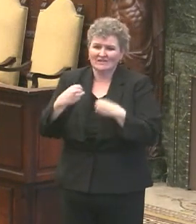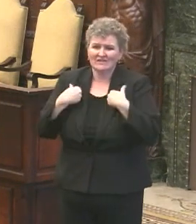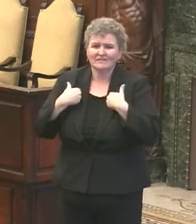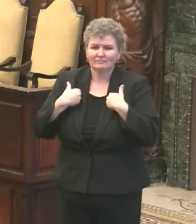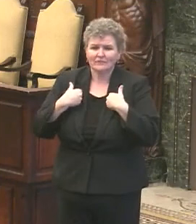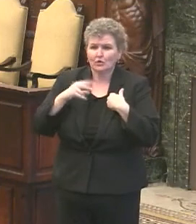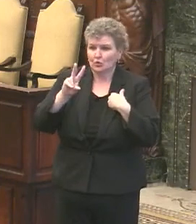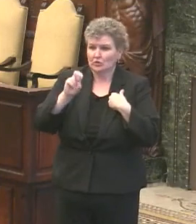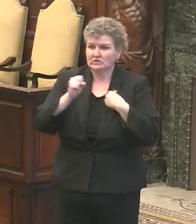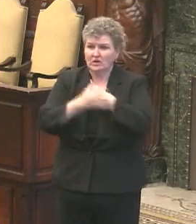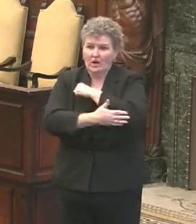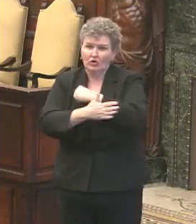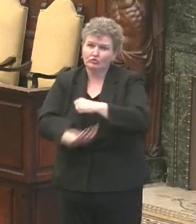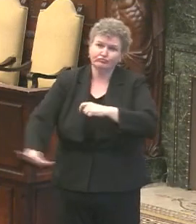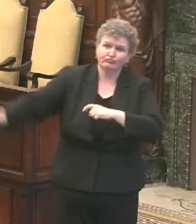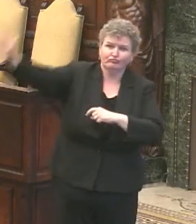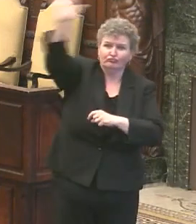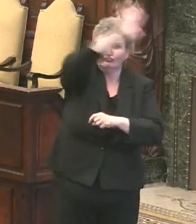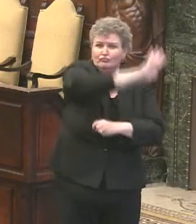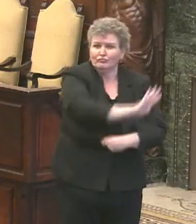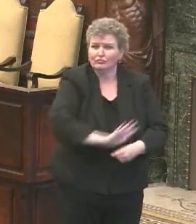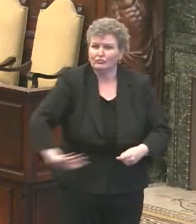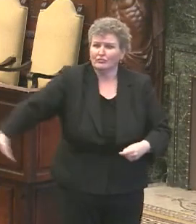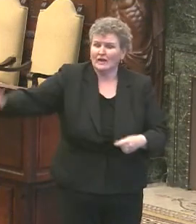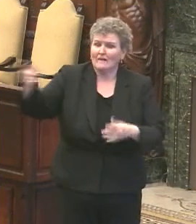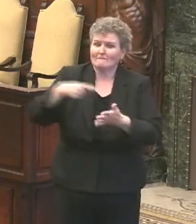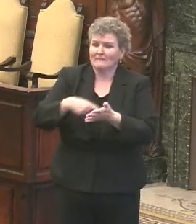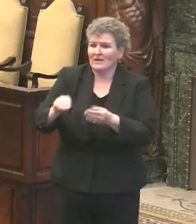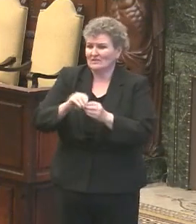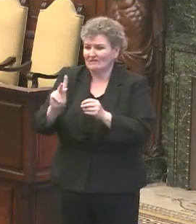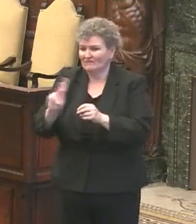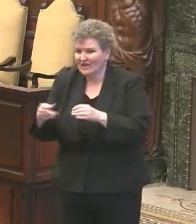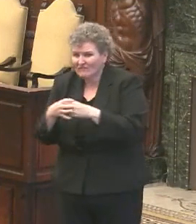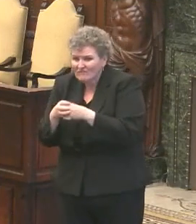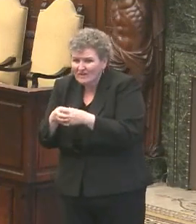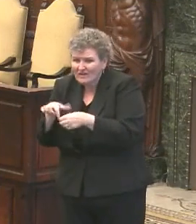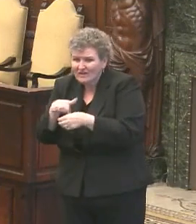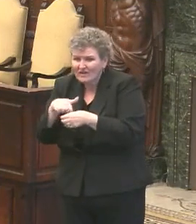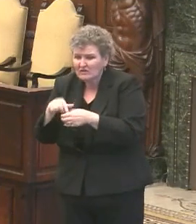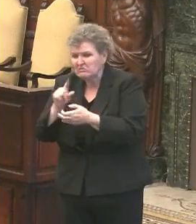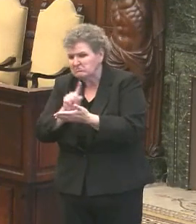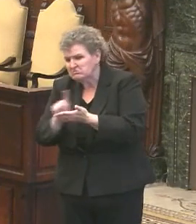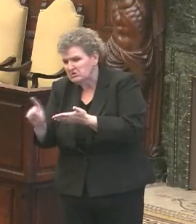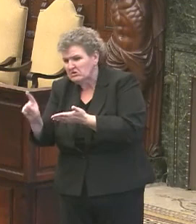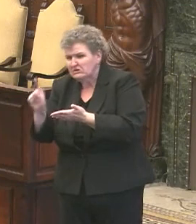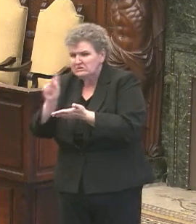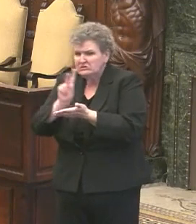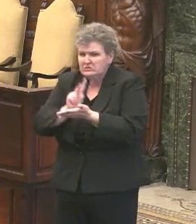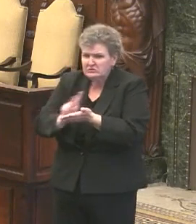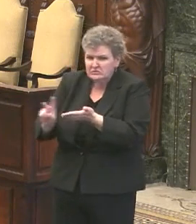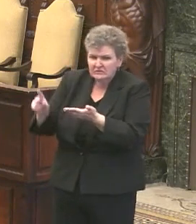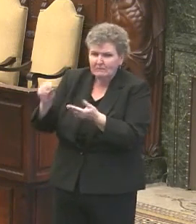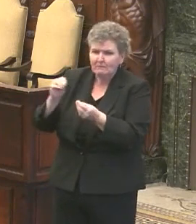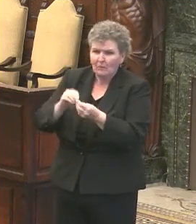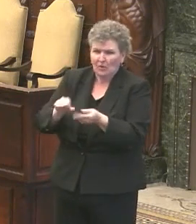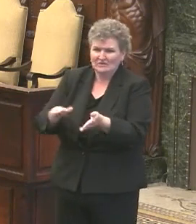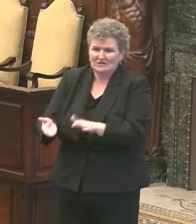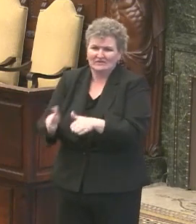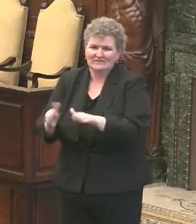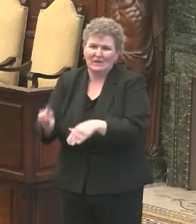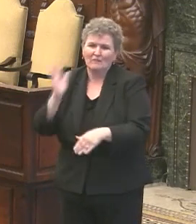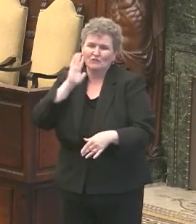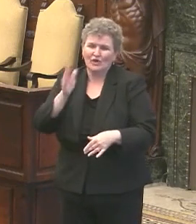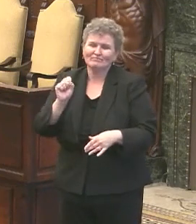And we expect to see an increase in deaths here in Philadelphia in the next 1 to 2 weeks, just based on the rising case counts that we're seeing. But we will